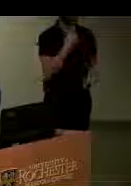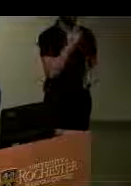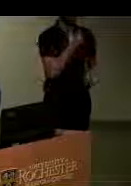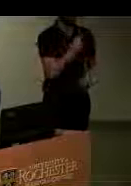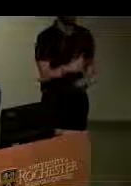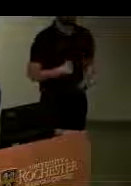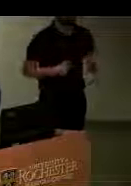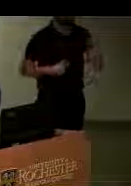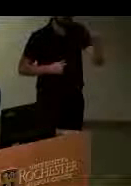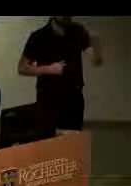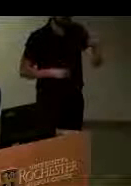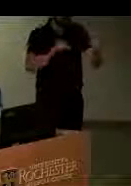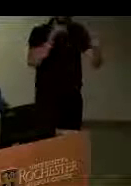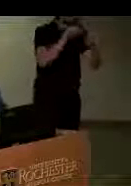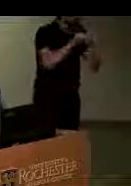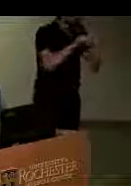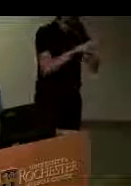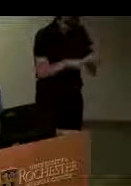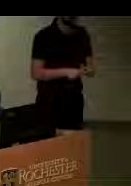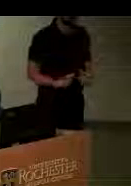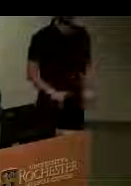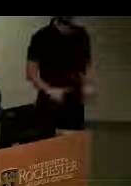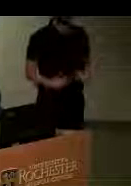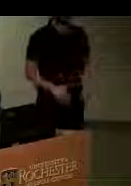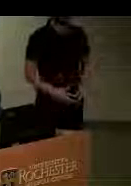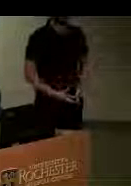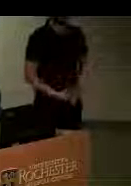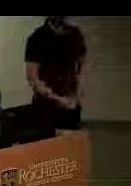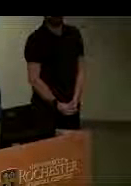I'm putting this nitroglycerin in.